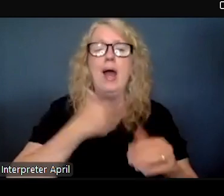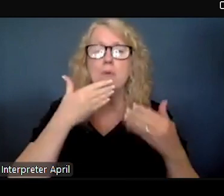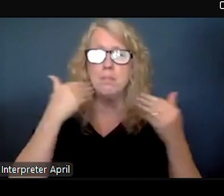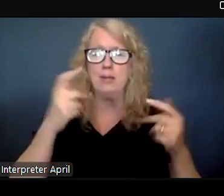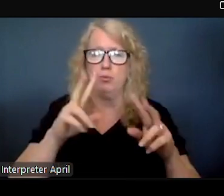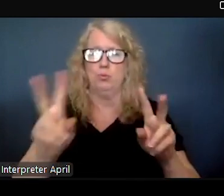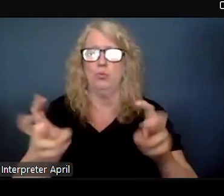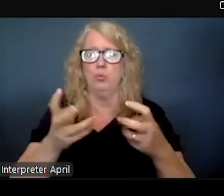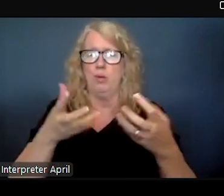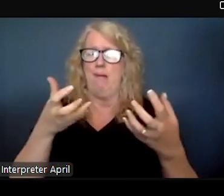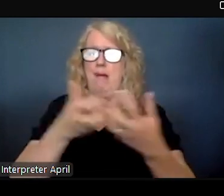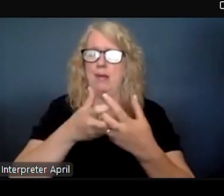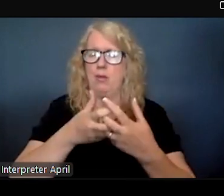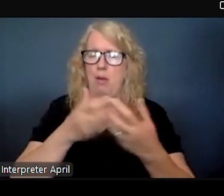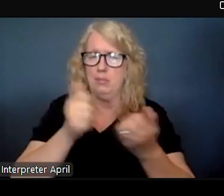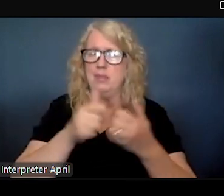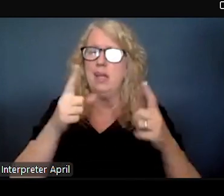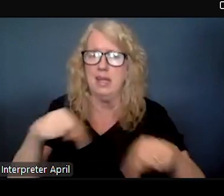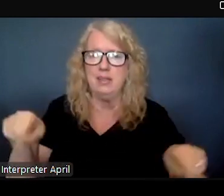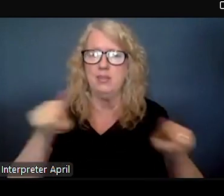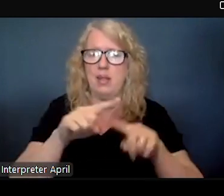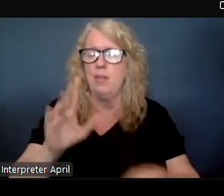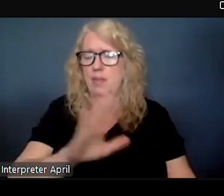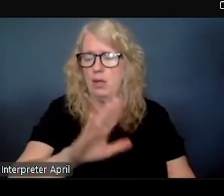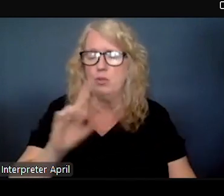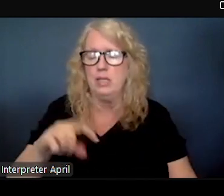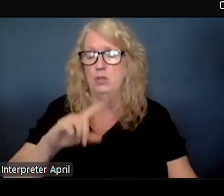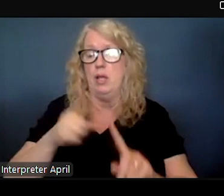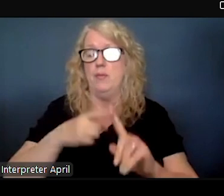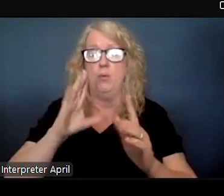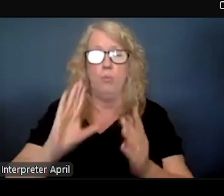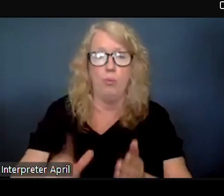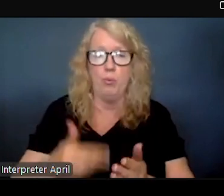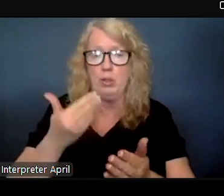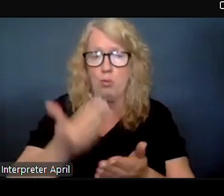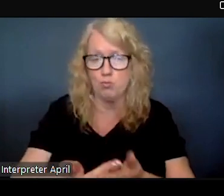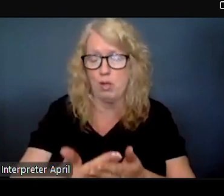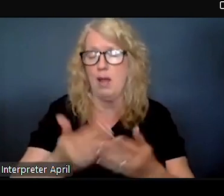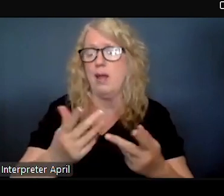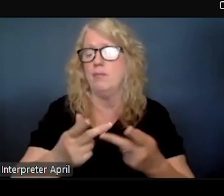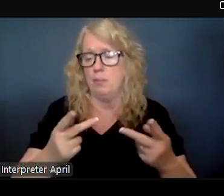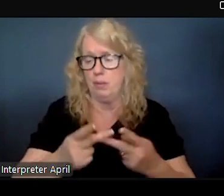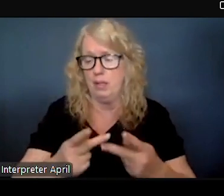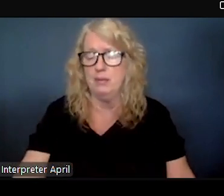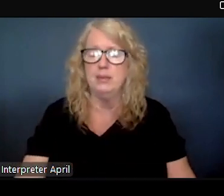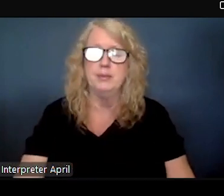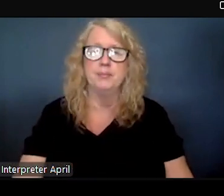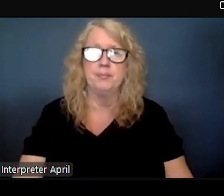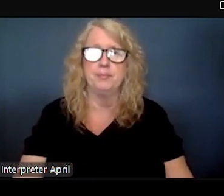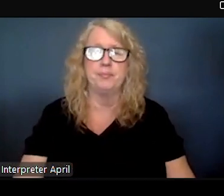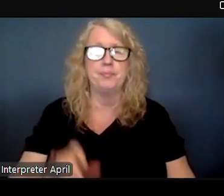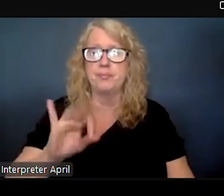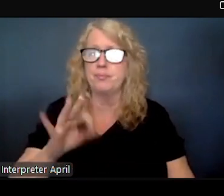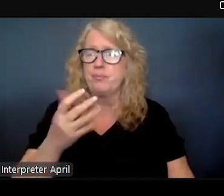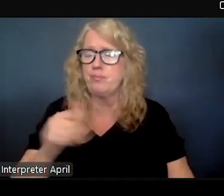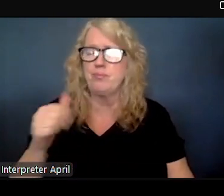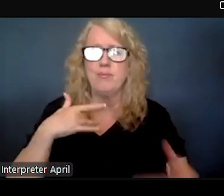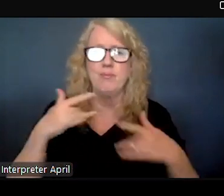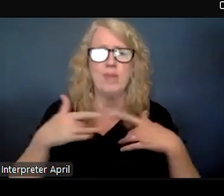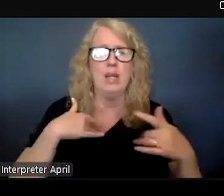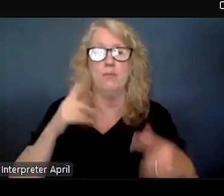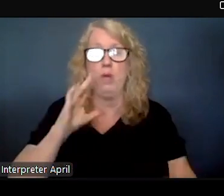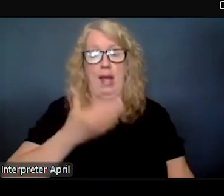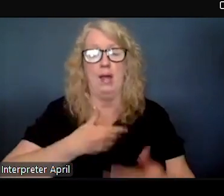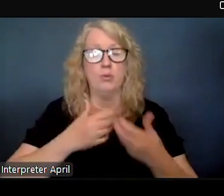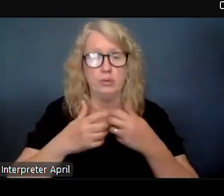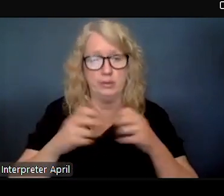to accommodate as well. Once we get on scene, if there's any concerns for our safety,